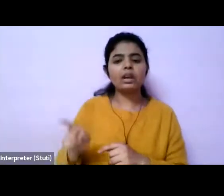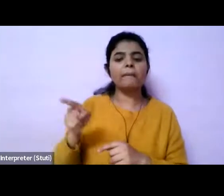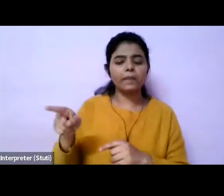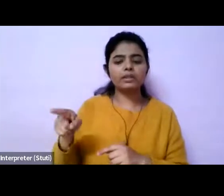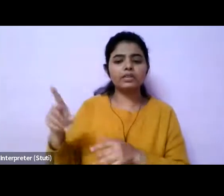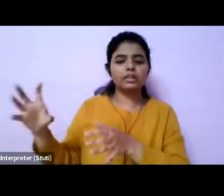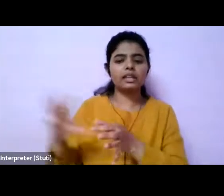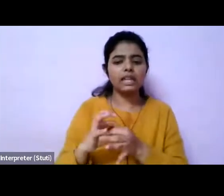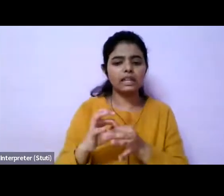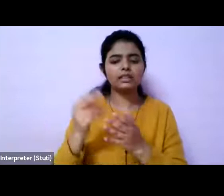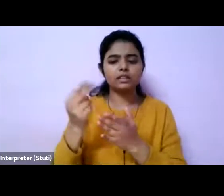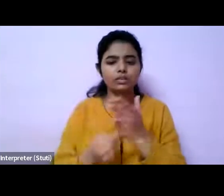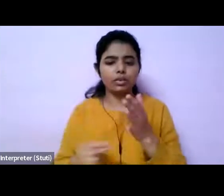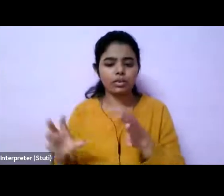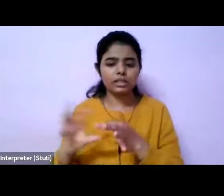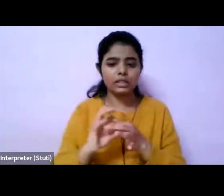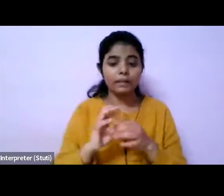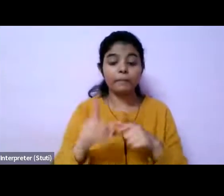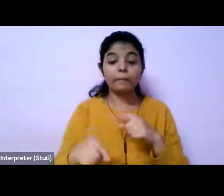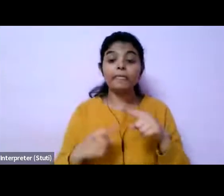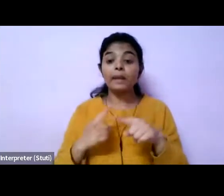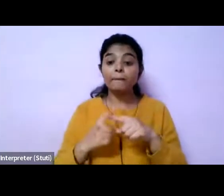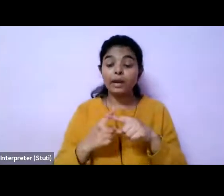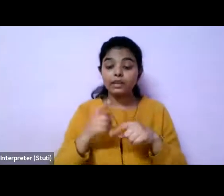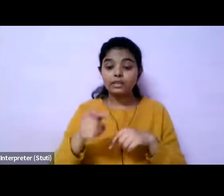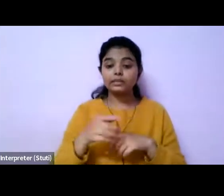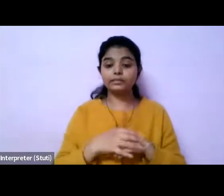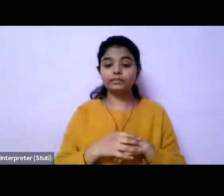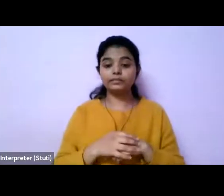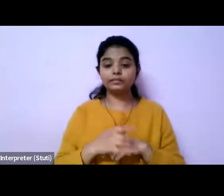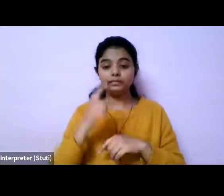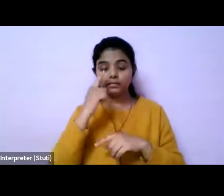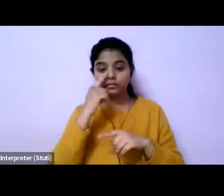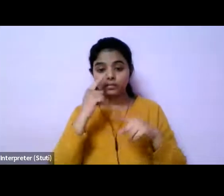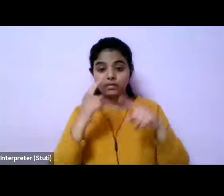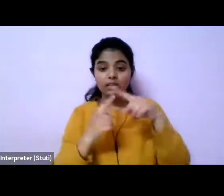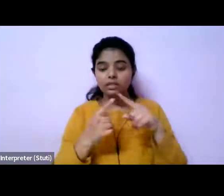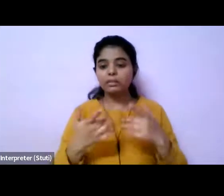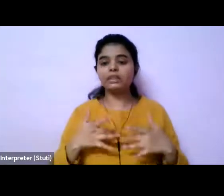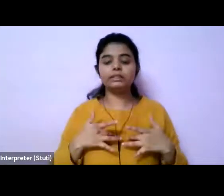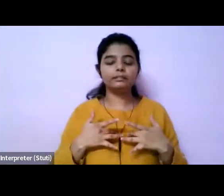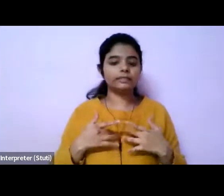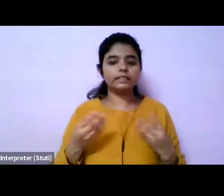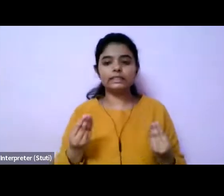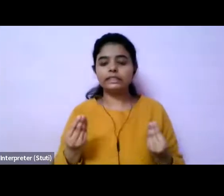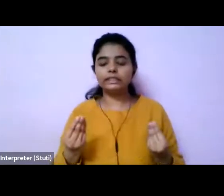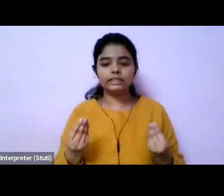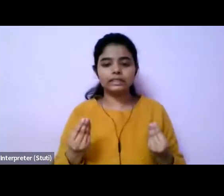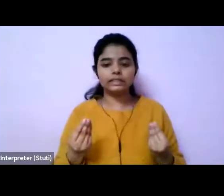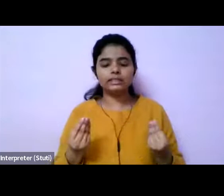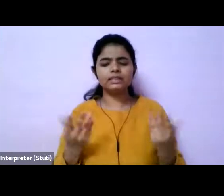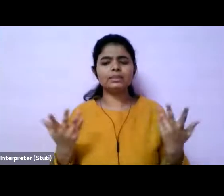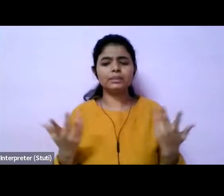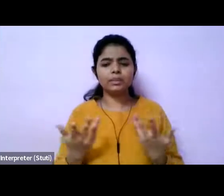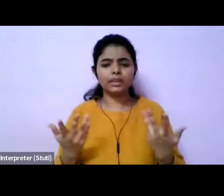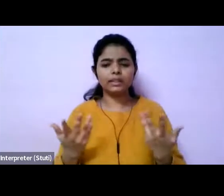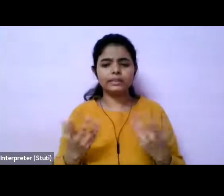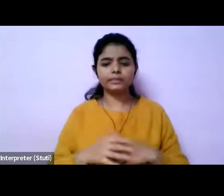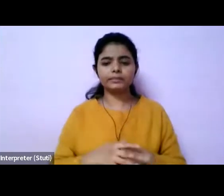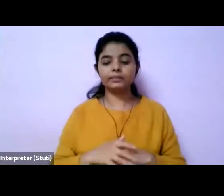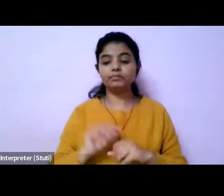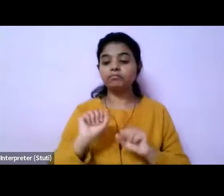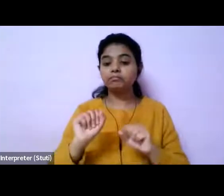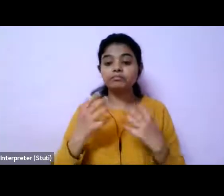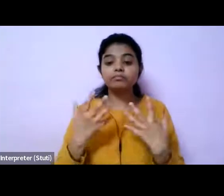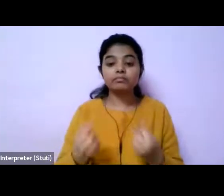into the writing process but paralyzes him with the subsequent evocation of guilt. Dan is in desperate need